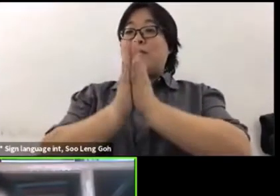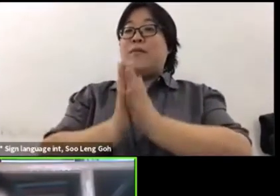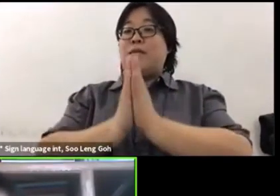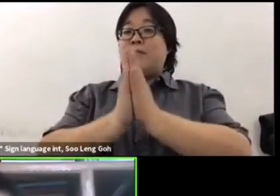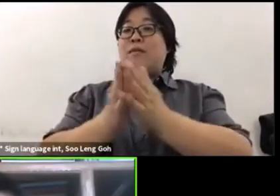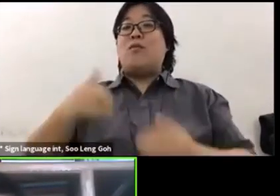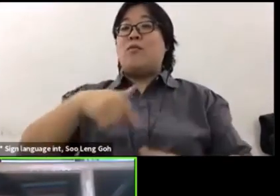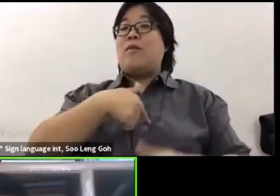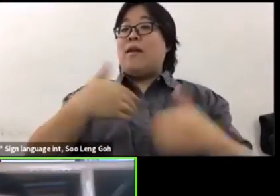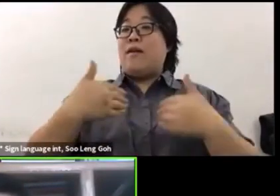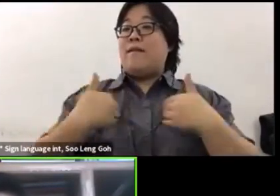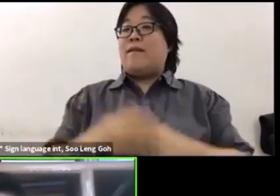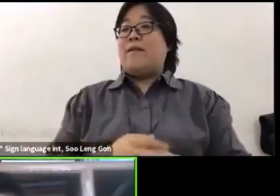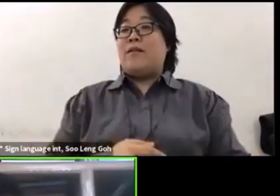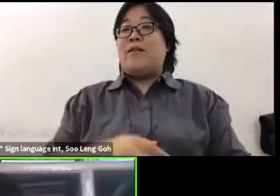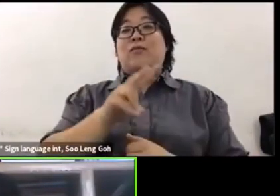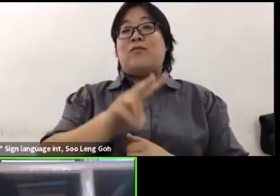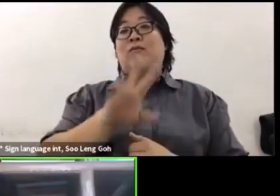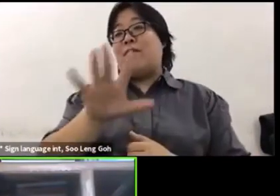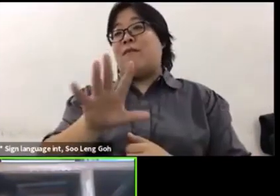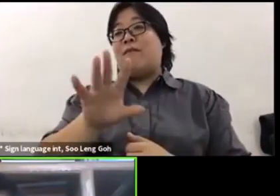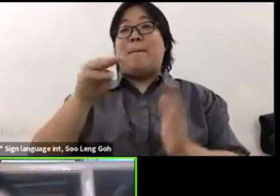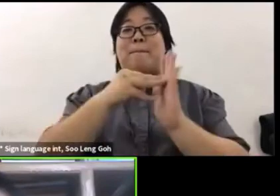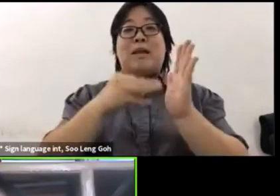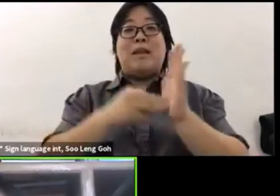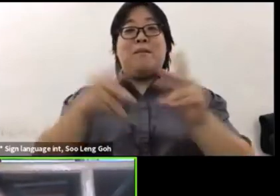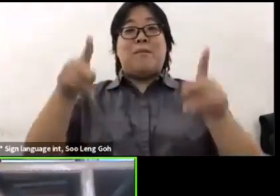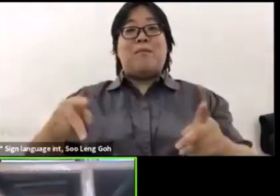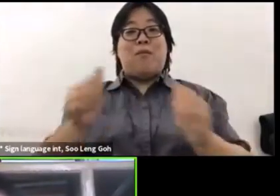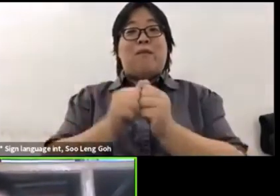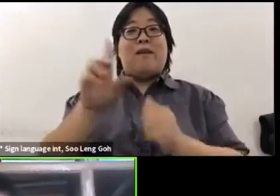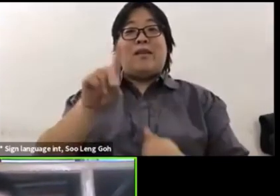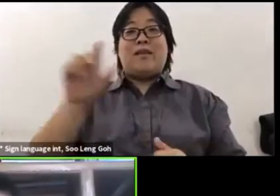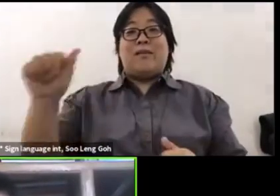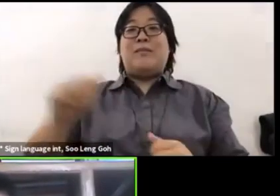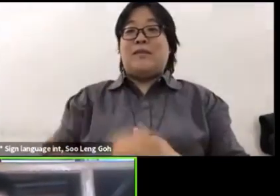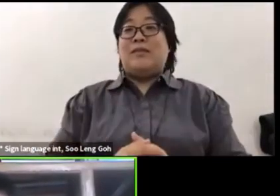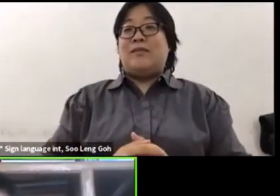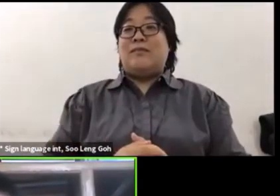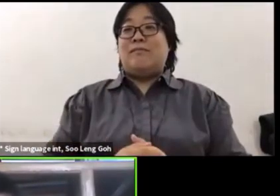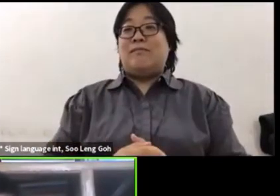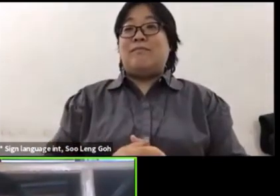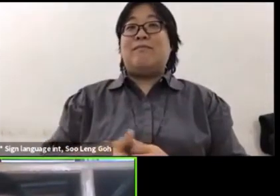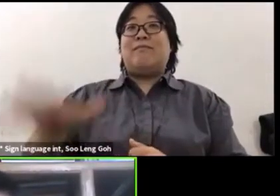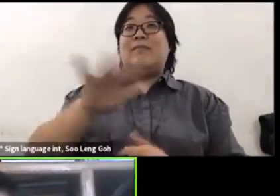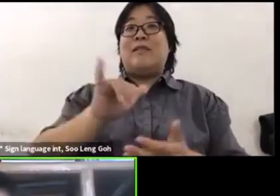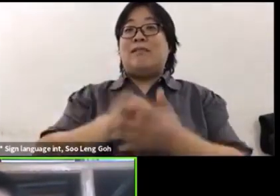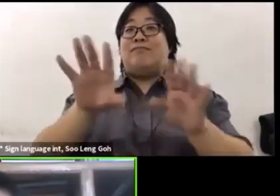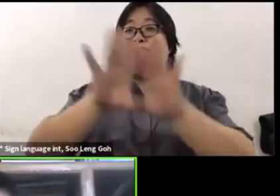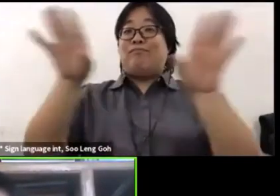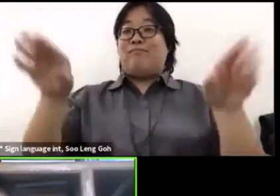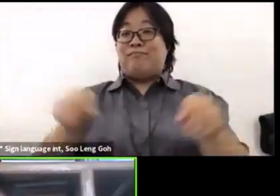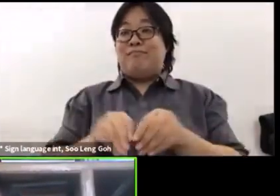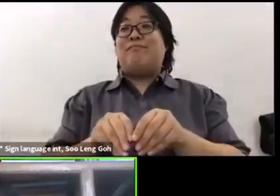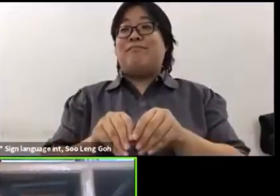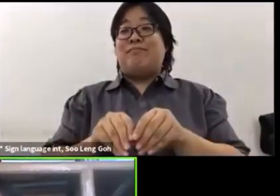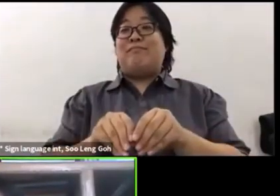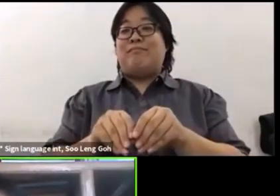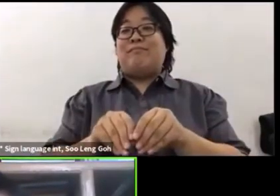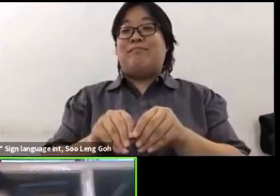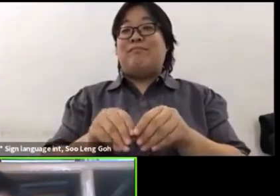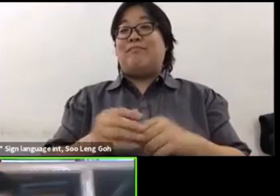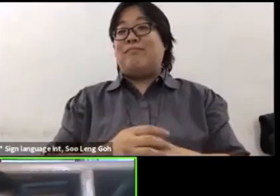have 2.3 million people with disabilities, which is 4.7% of the total population as per the census of